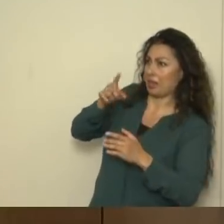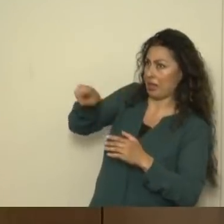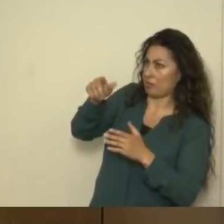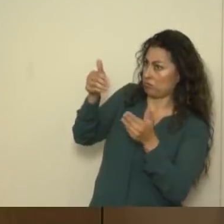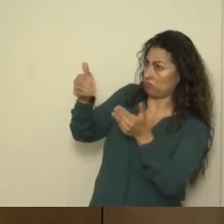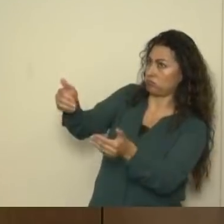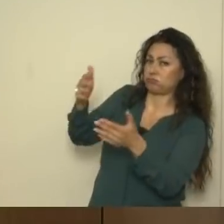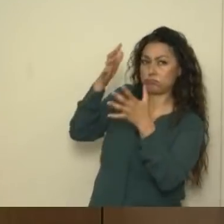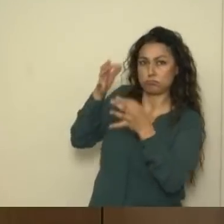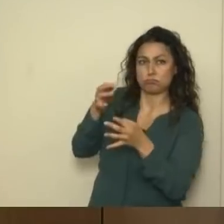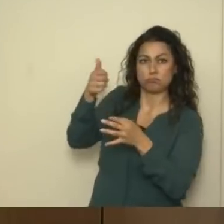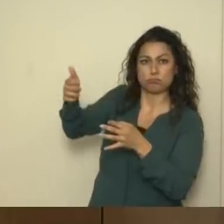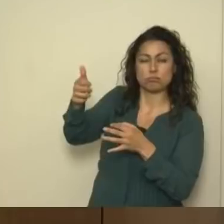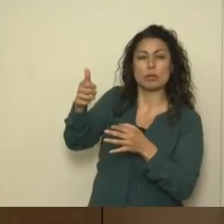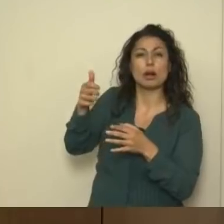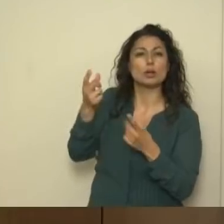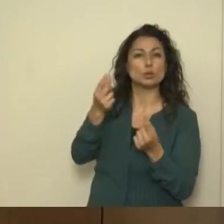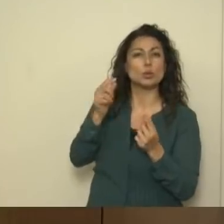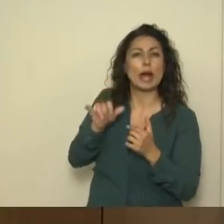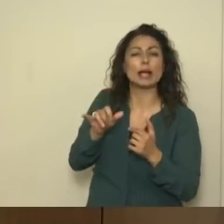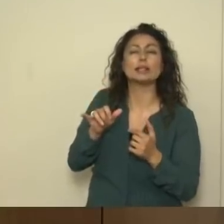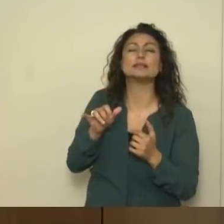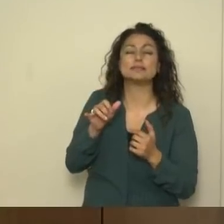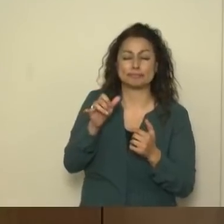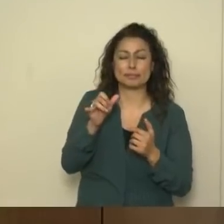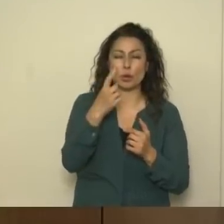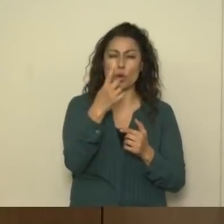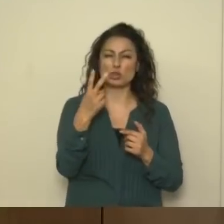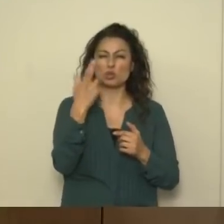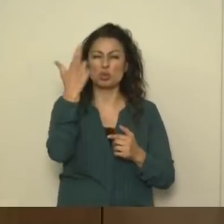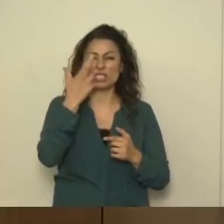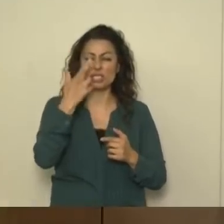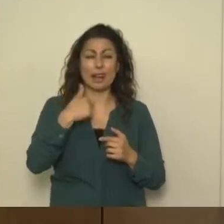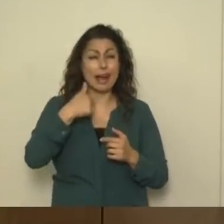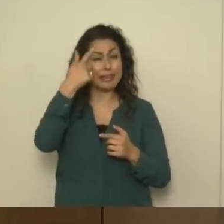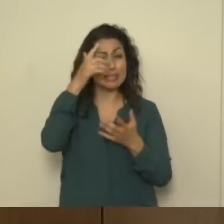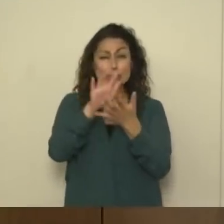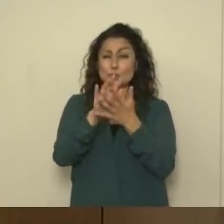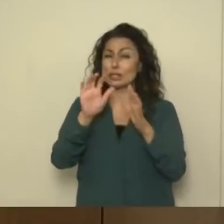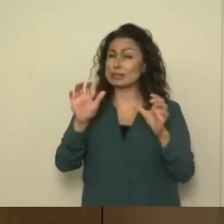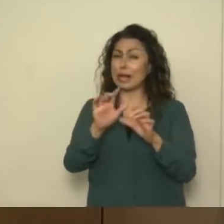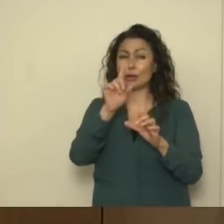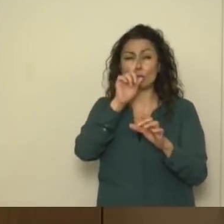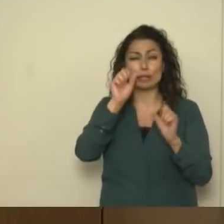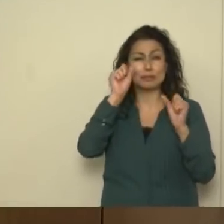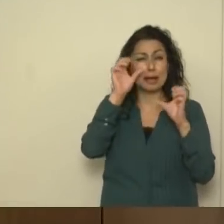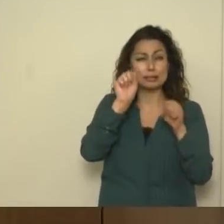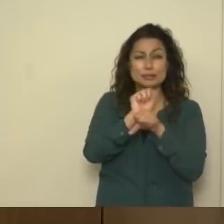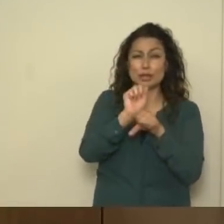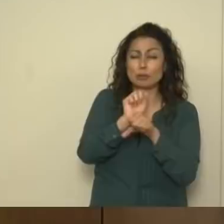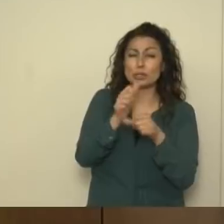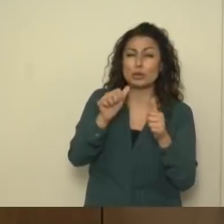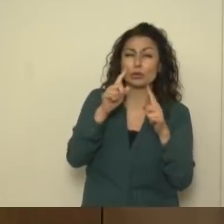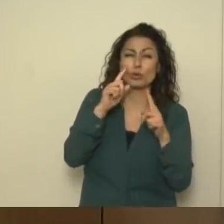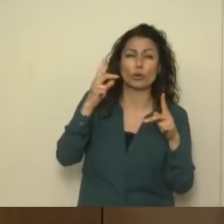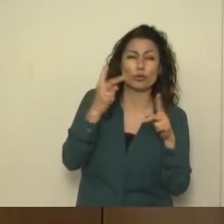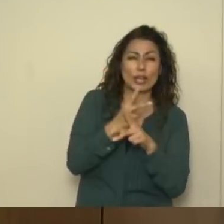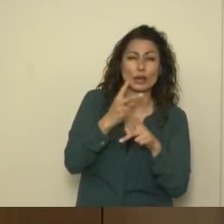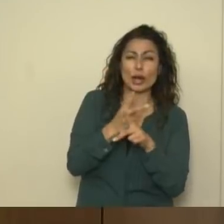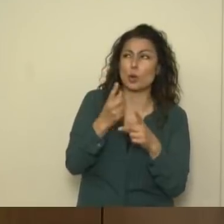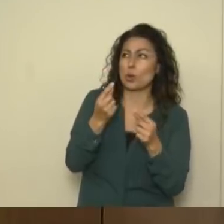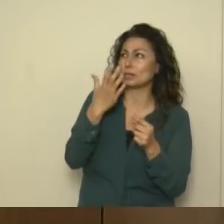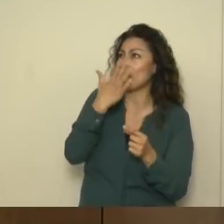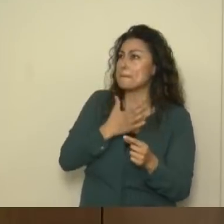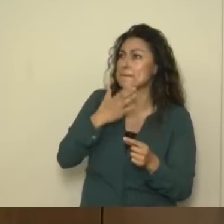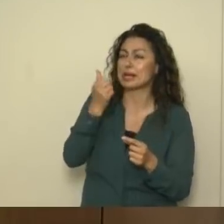that? Well, for a couple of reasons. As they were preparing, and I think schools have done a remarkable job trying to figure out what are the